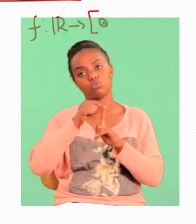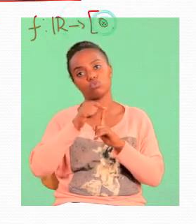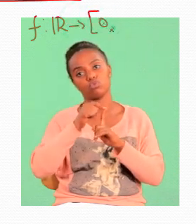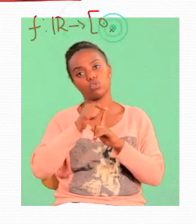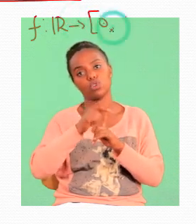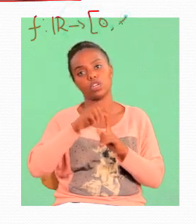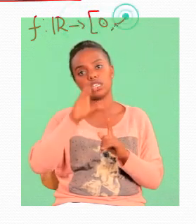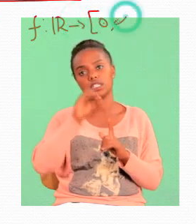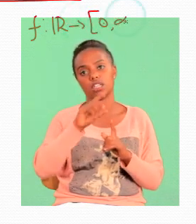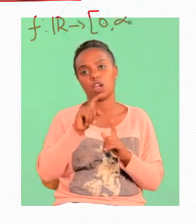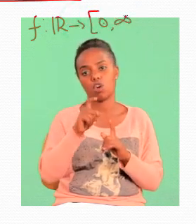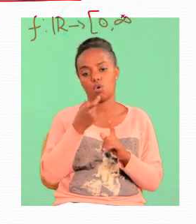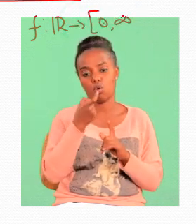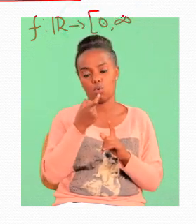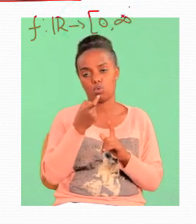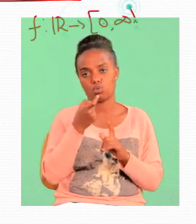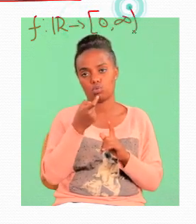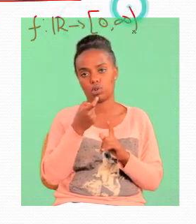0 to